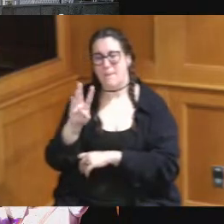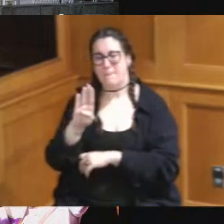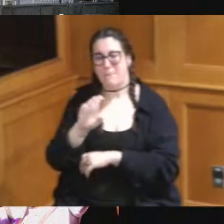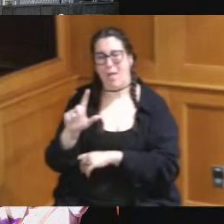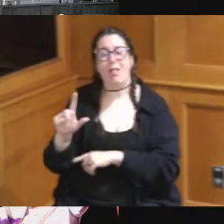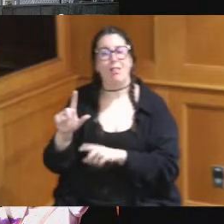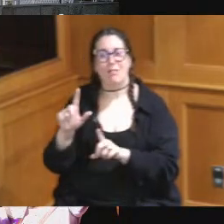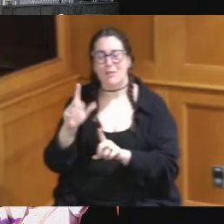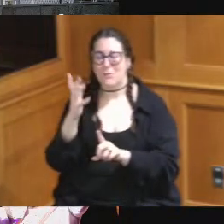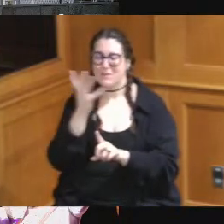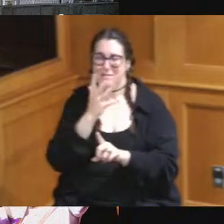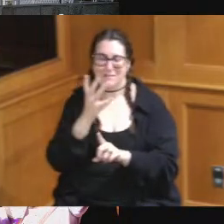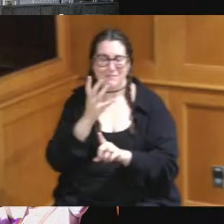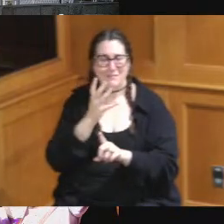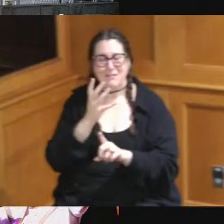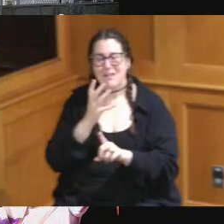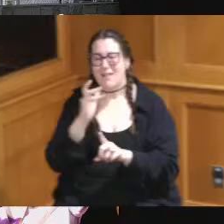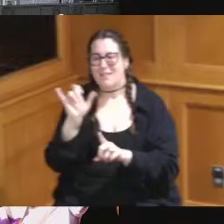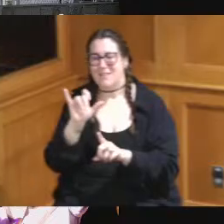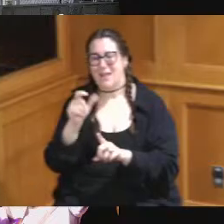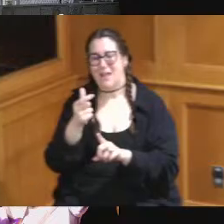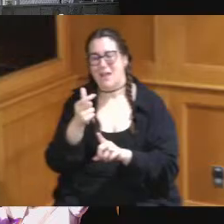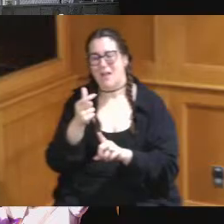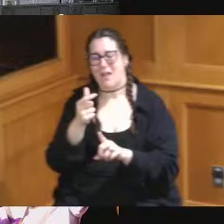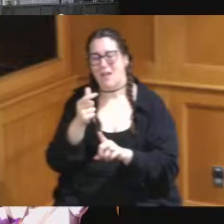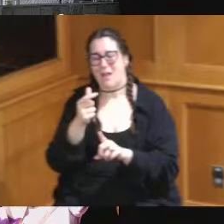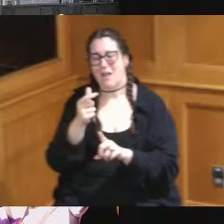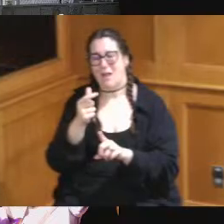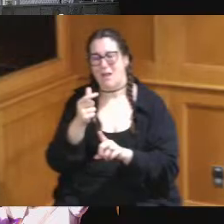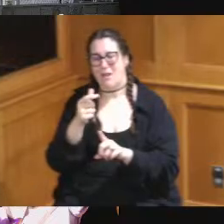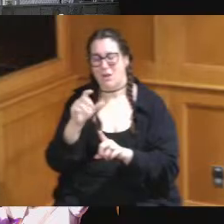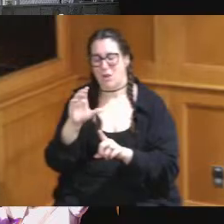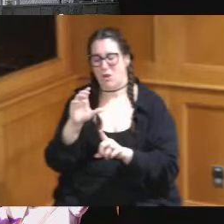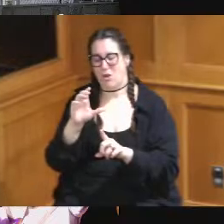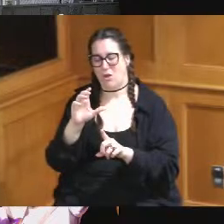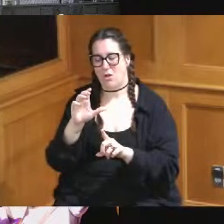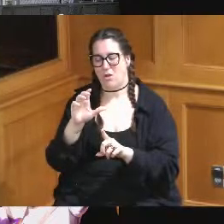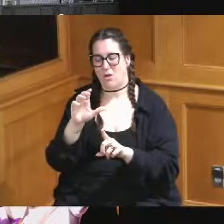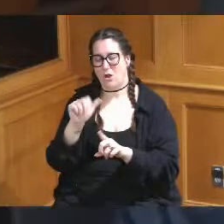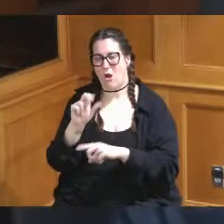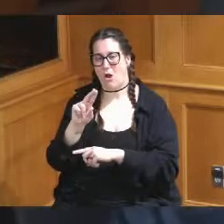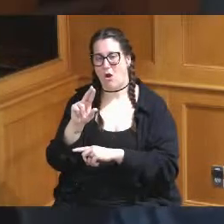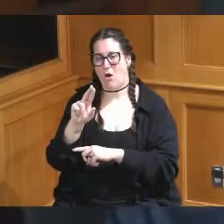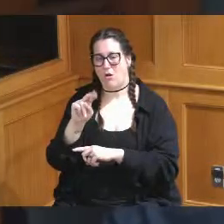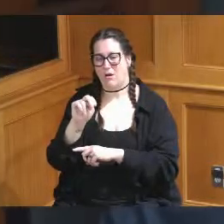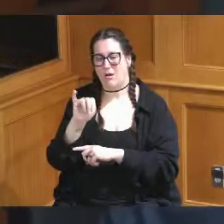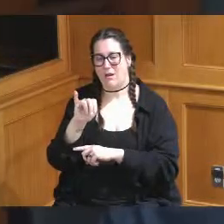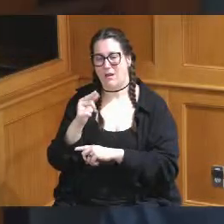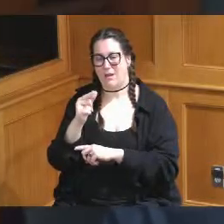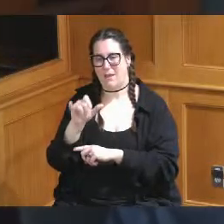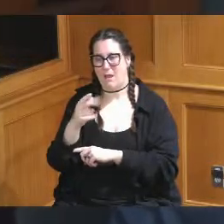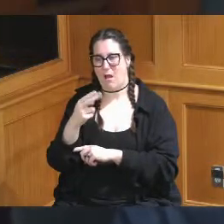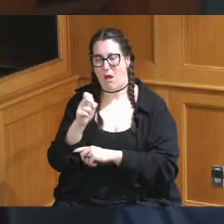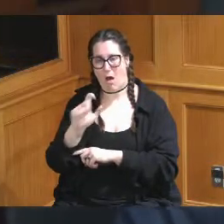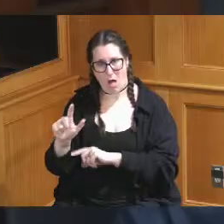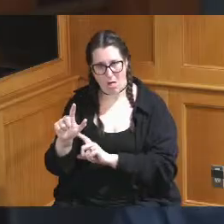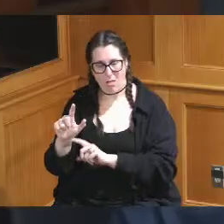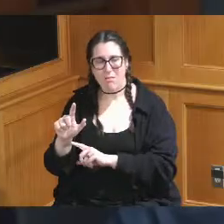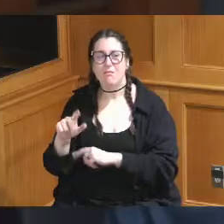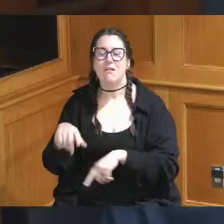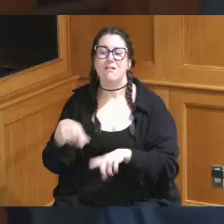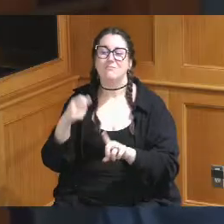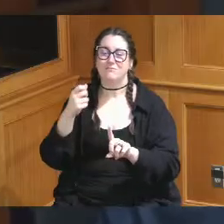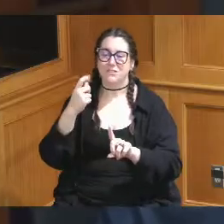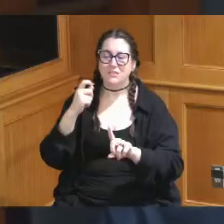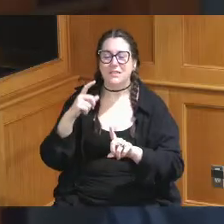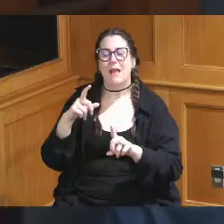was so beautiful in her voice. We had the Ohio Players who were honored and got their